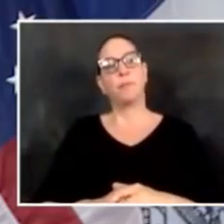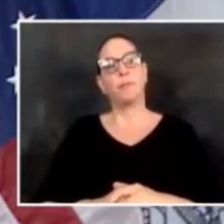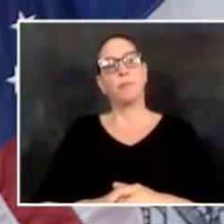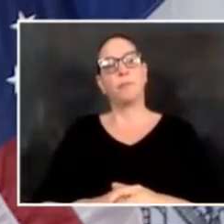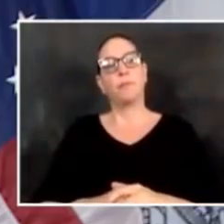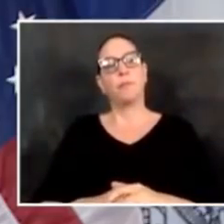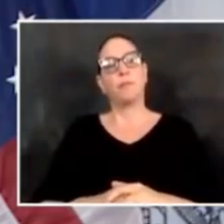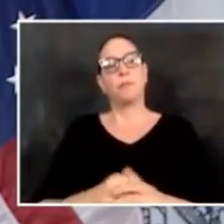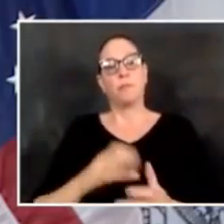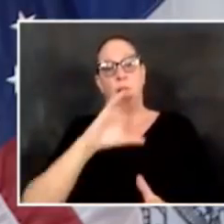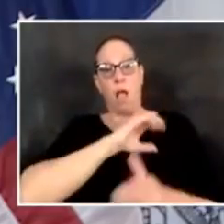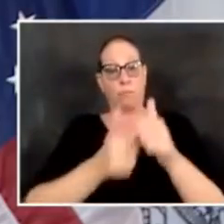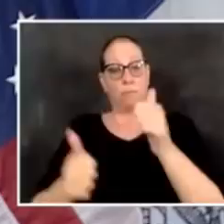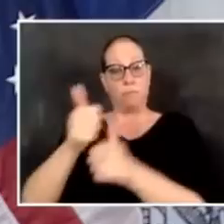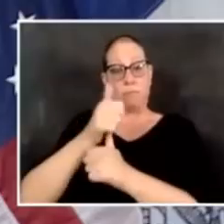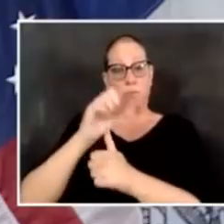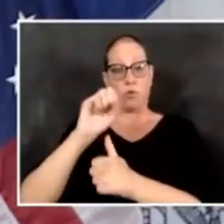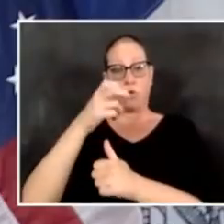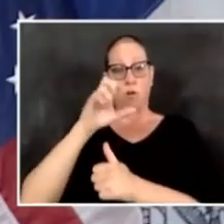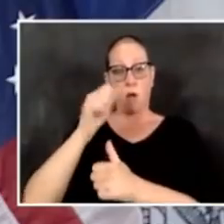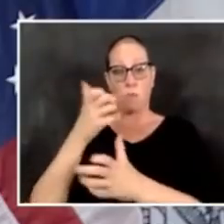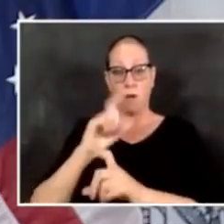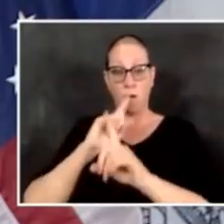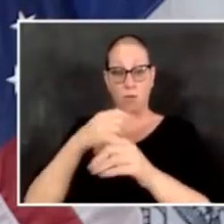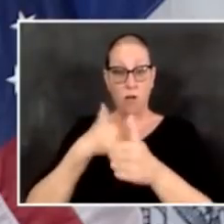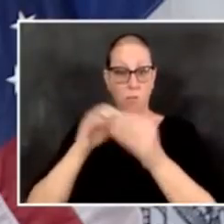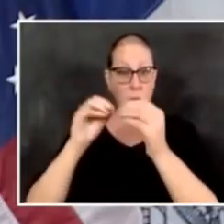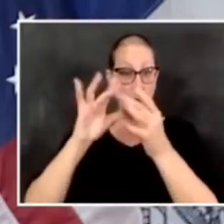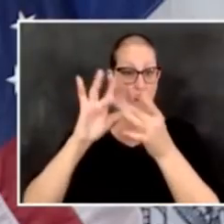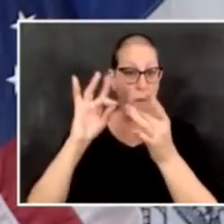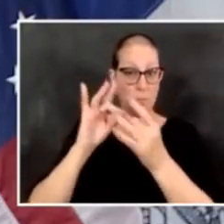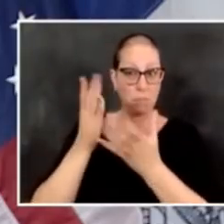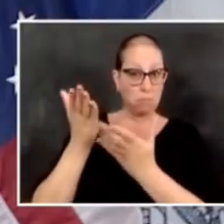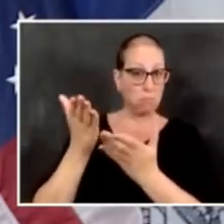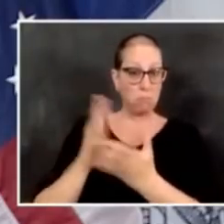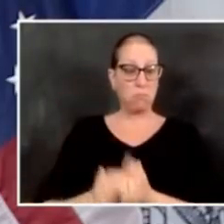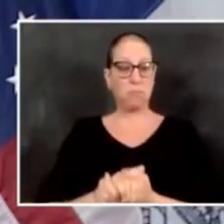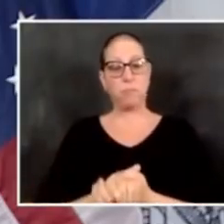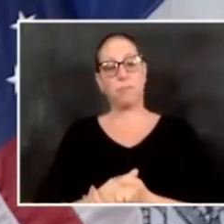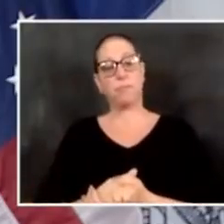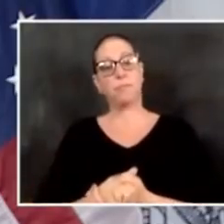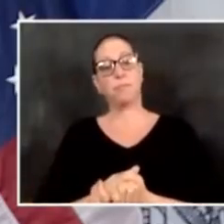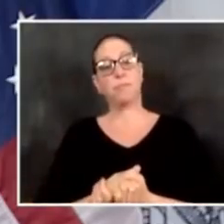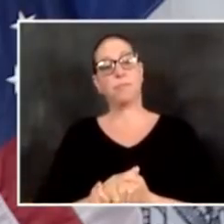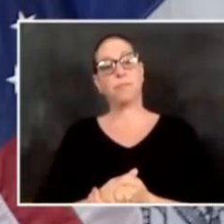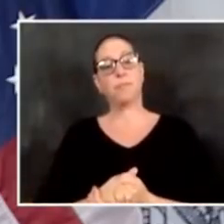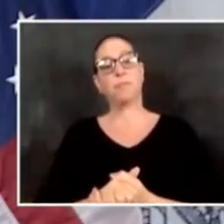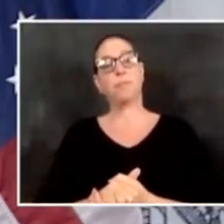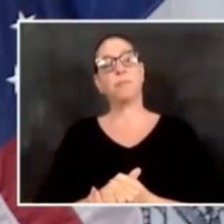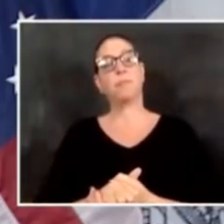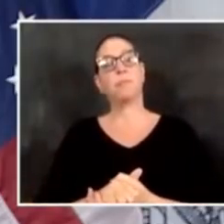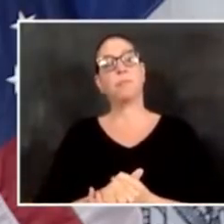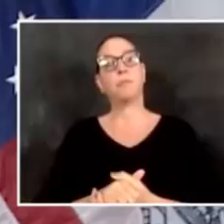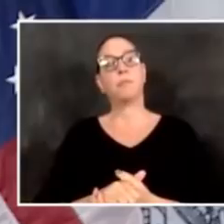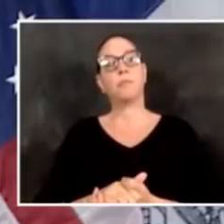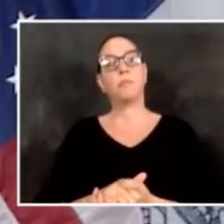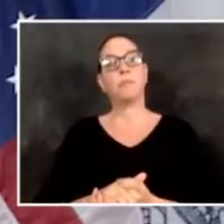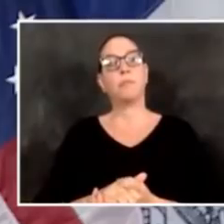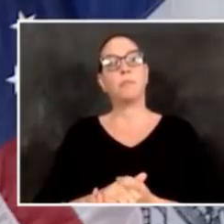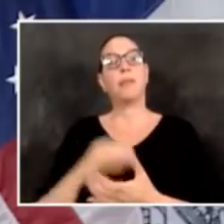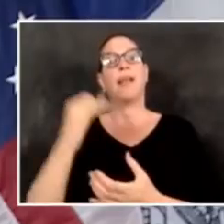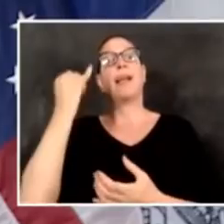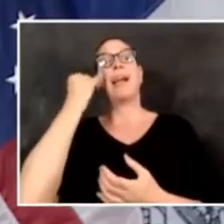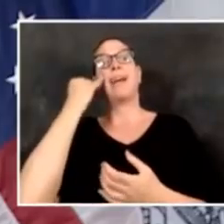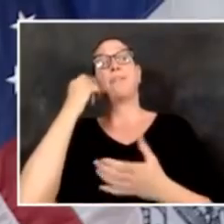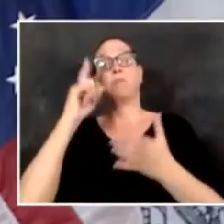Yeah, so on this, you can plug right into NYPD Tips, the NYPD 30 Precinct Twitter page,